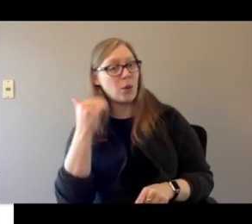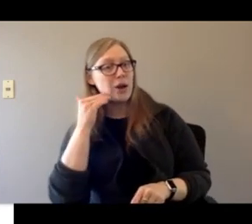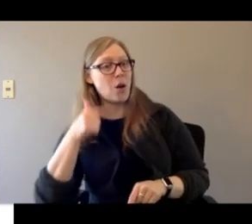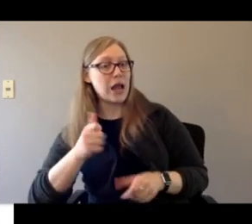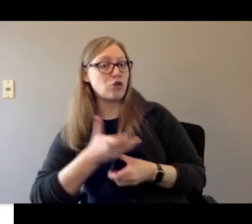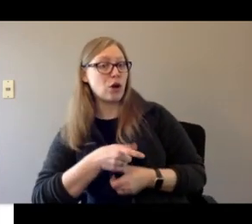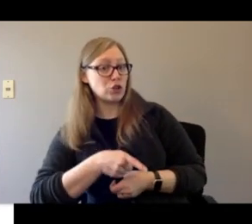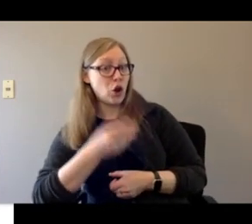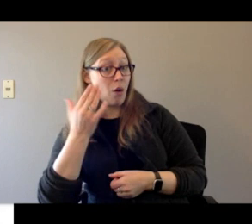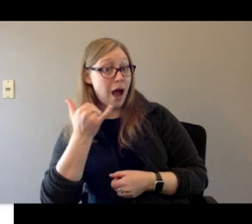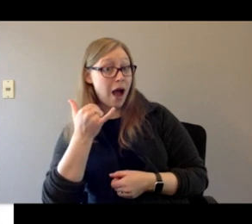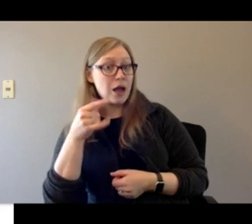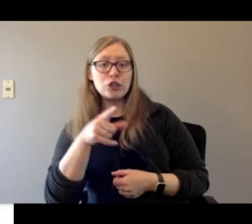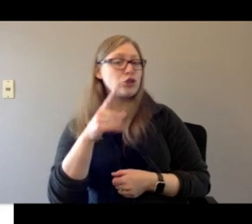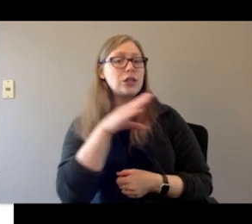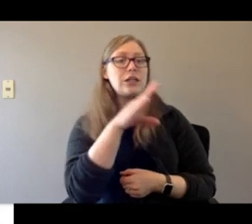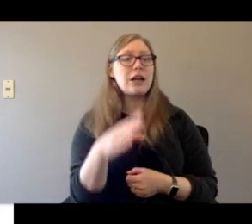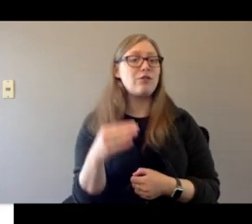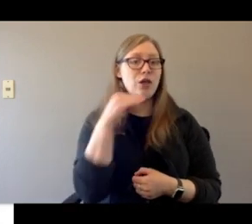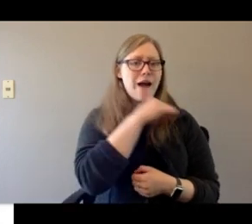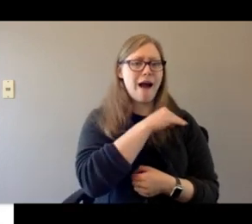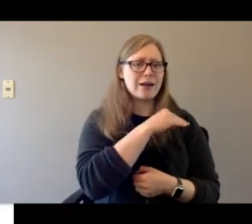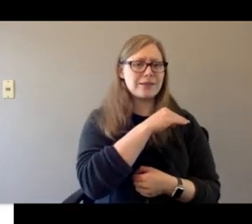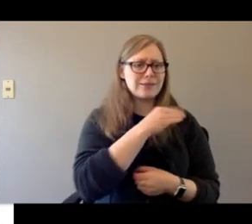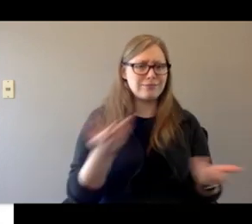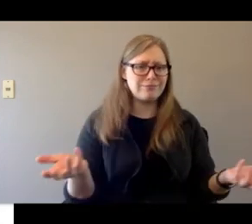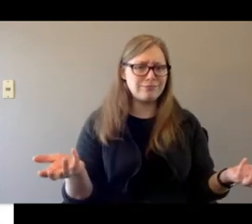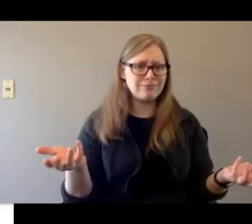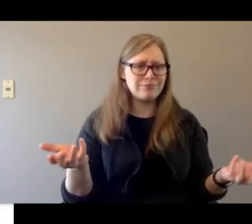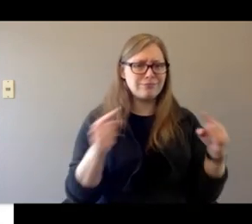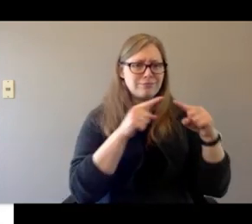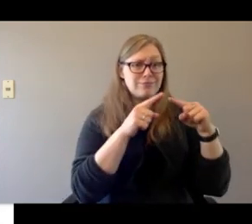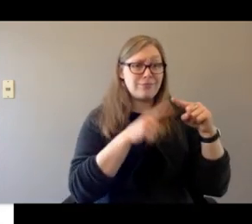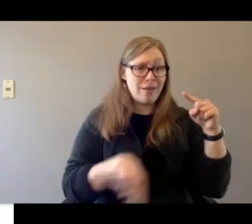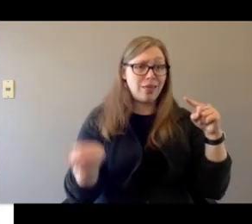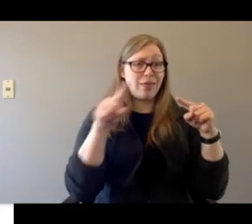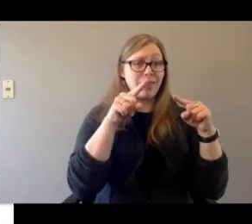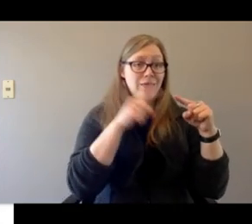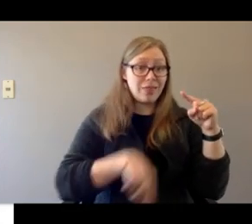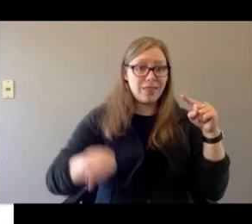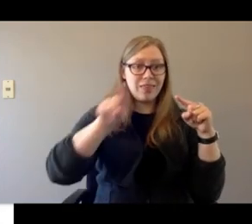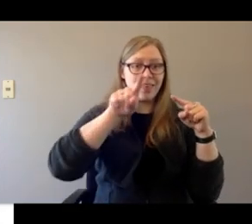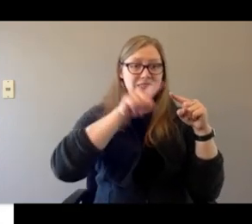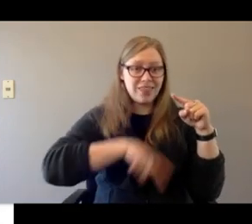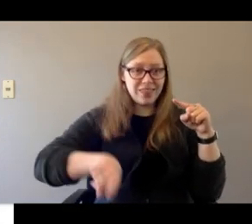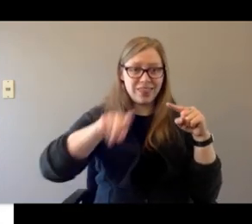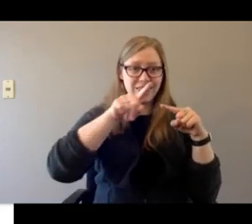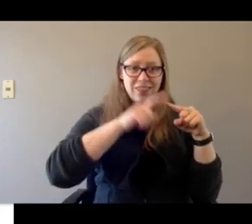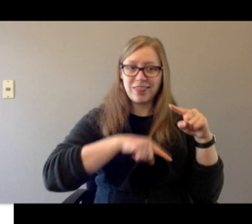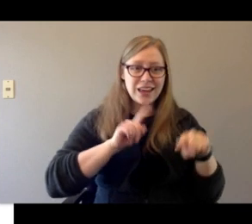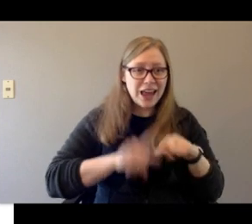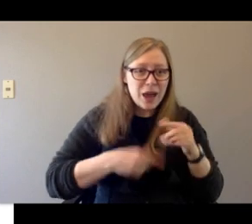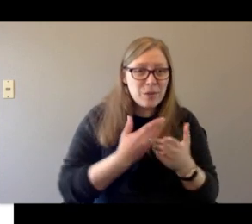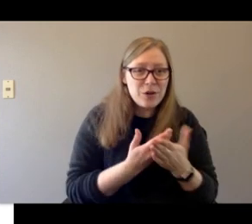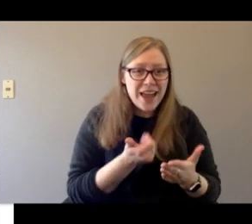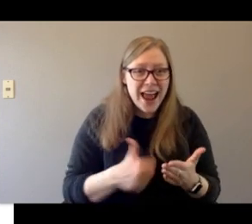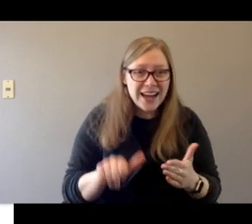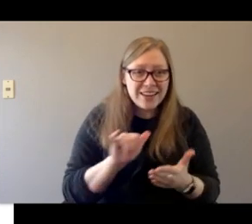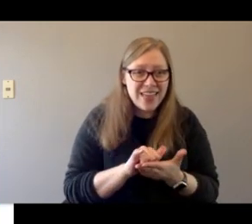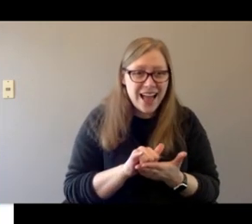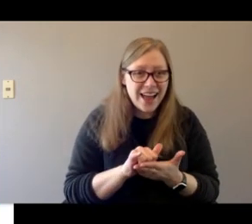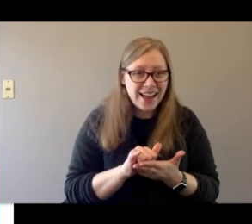claim, that circles right back to what was originally said. Circular reasoning.